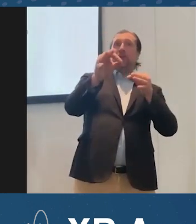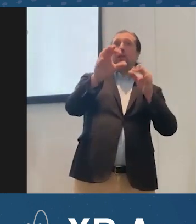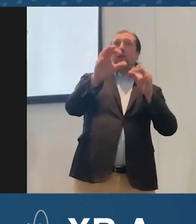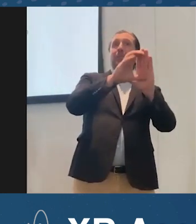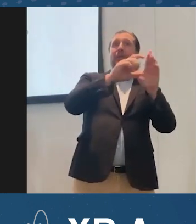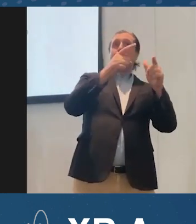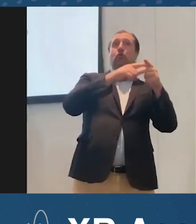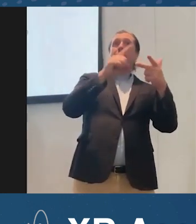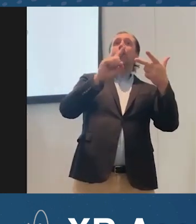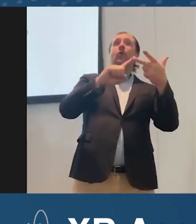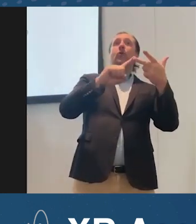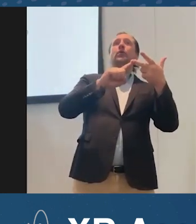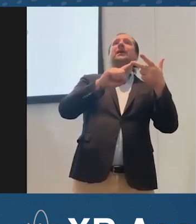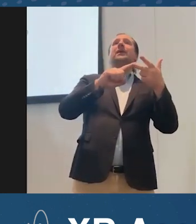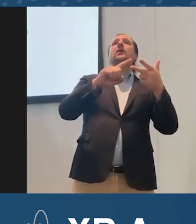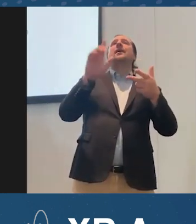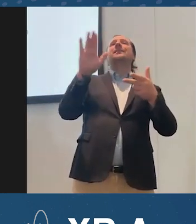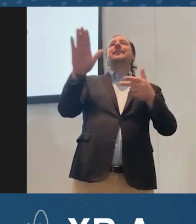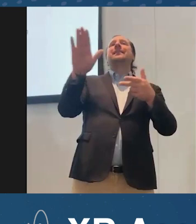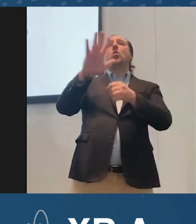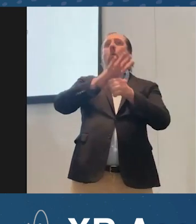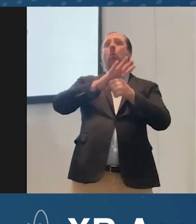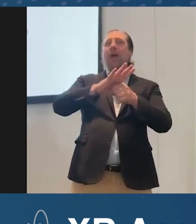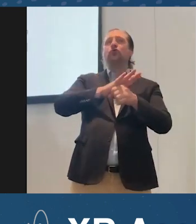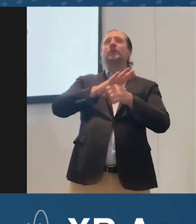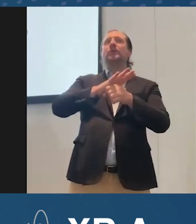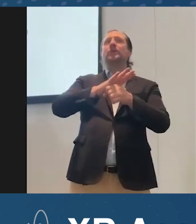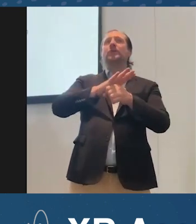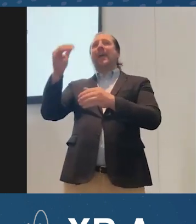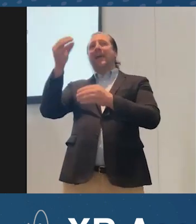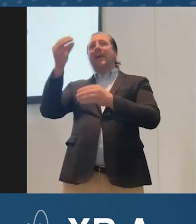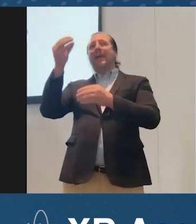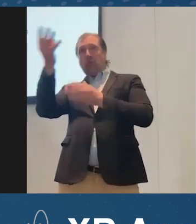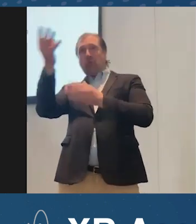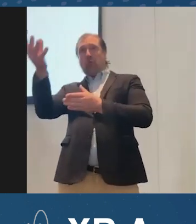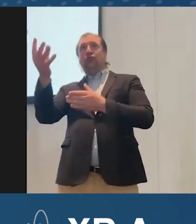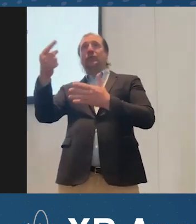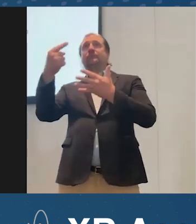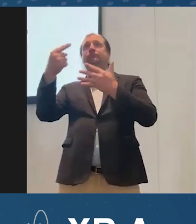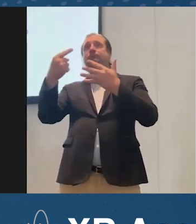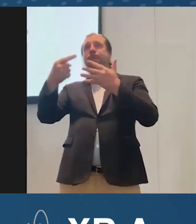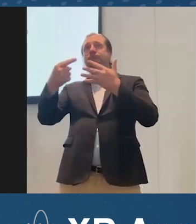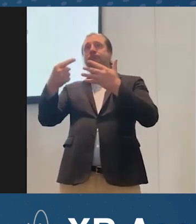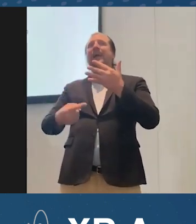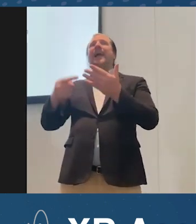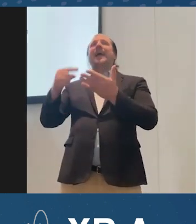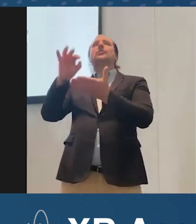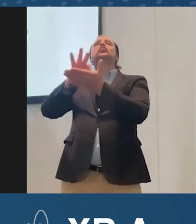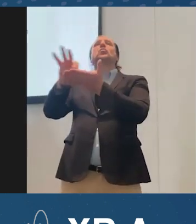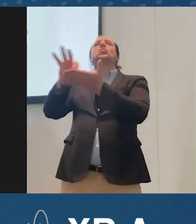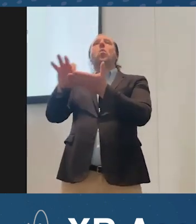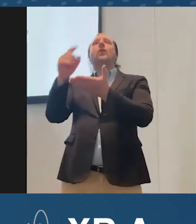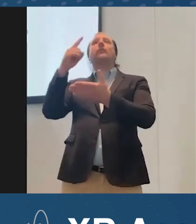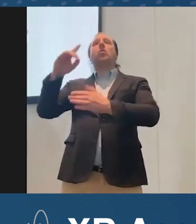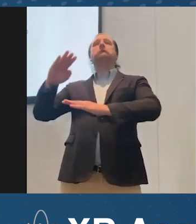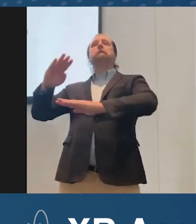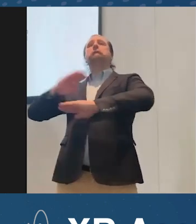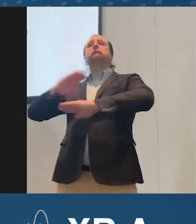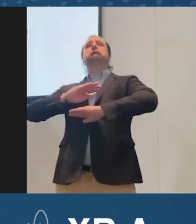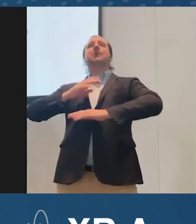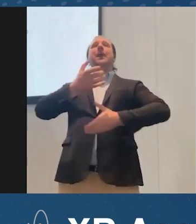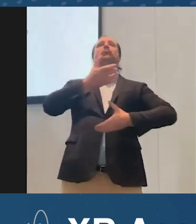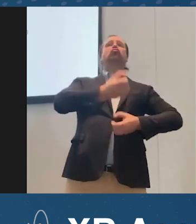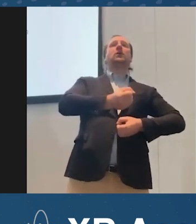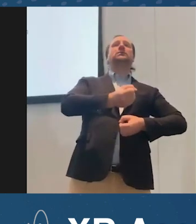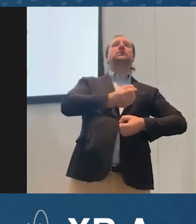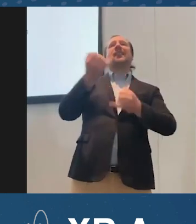participant's self-reported location, the information they wanted from the descriptions, scores for satisfaction and trust, and any additional